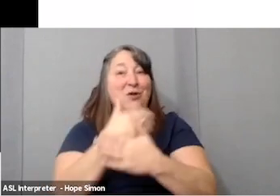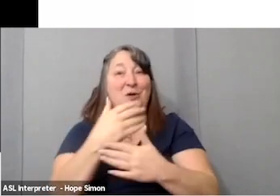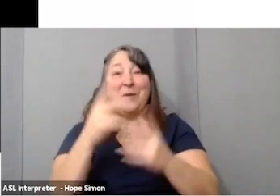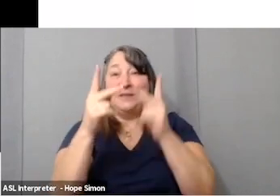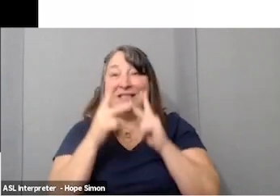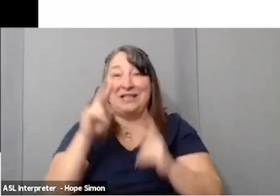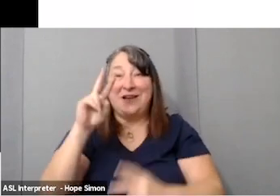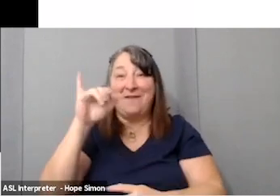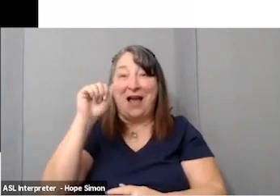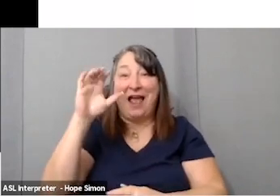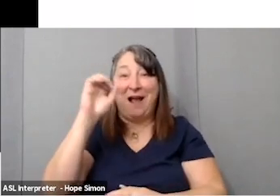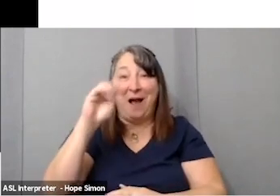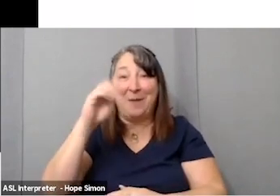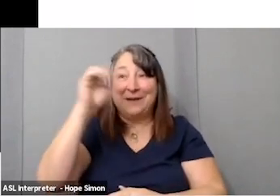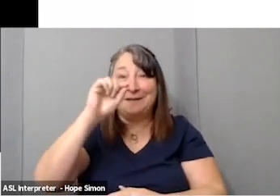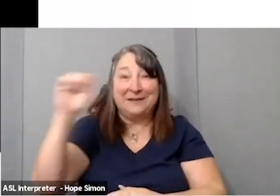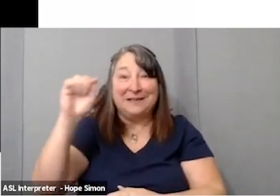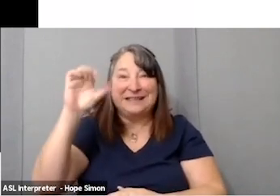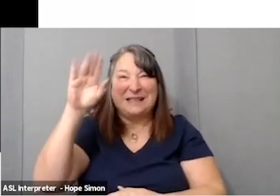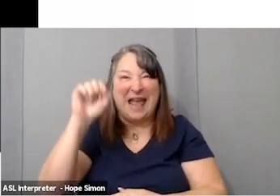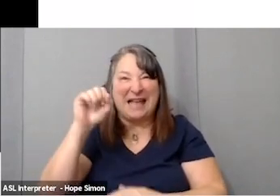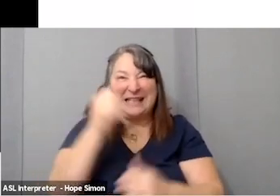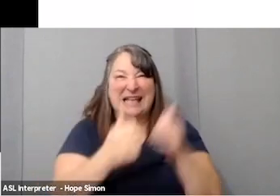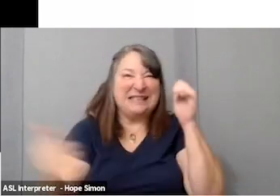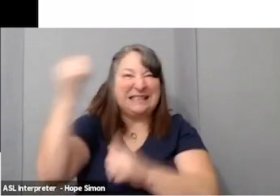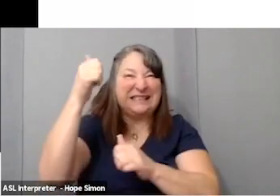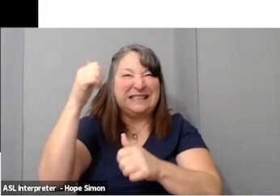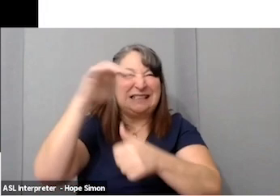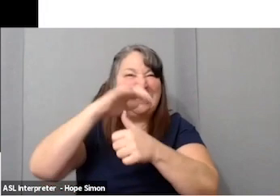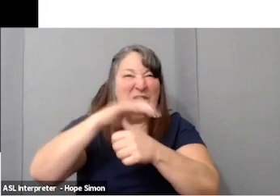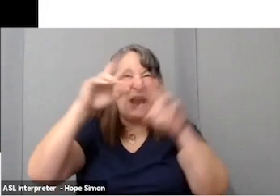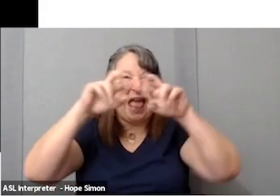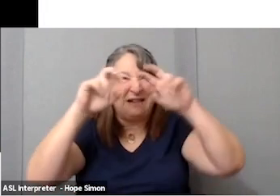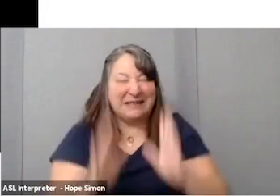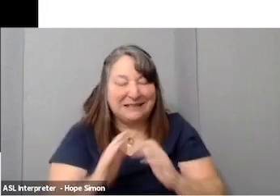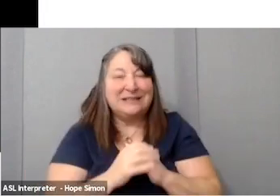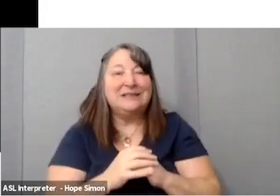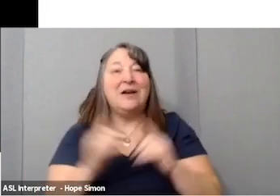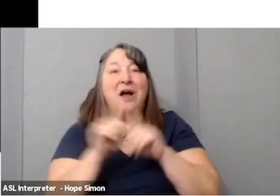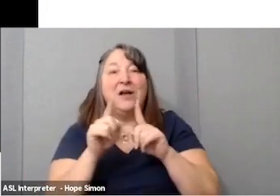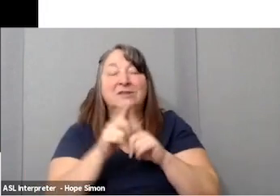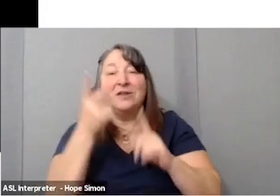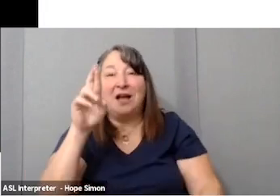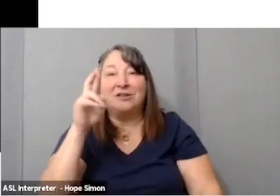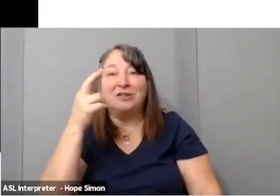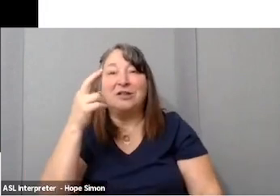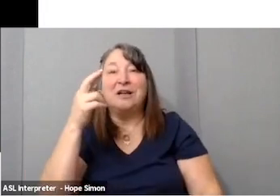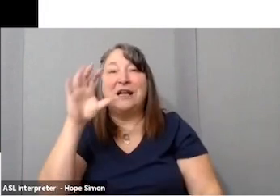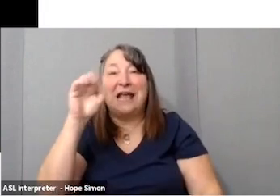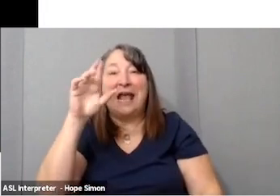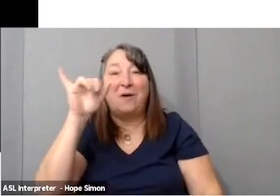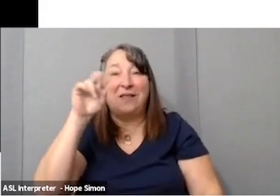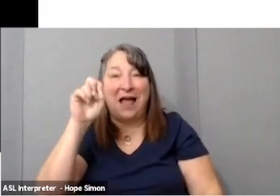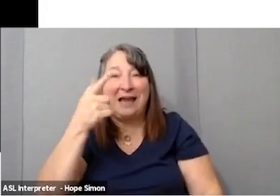CBS as a senior analyst in their Office of Global Inclusion. We also have Dr. Caroline Heldman, who will be presenting with me,